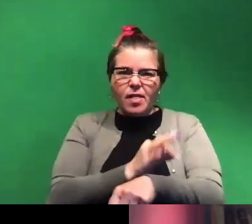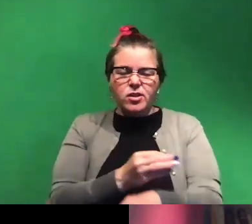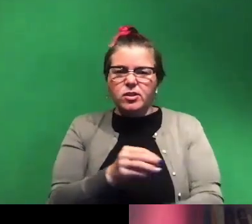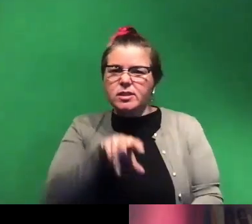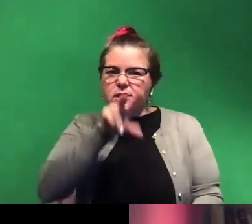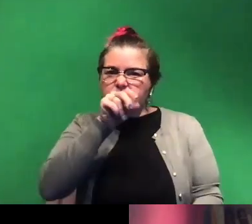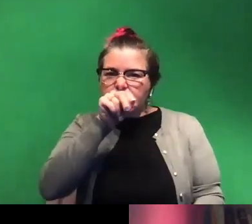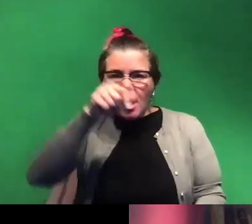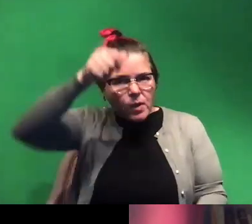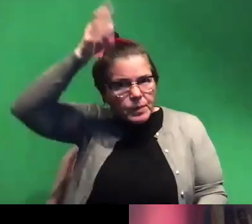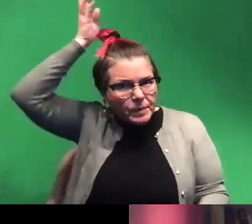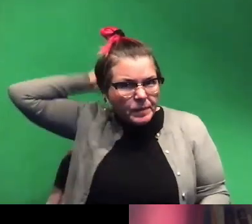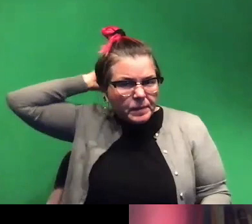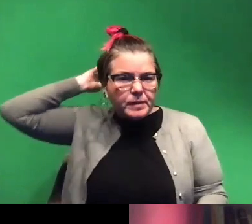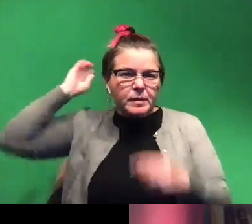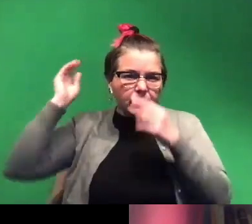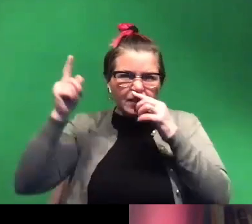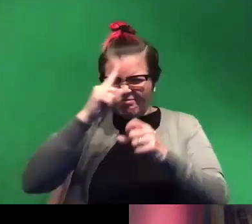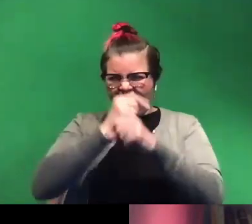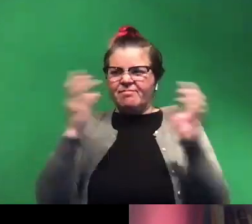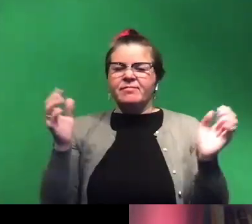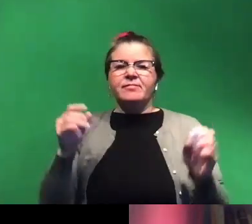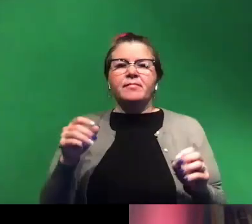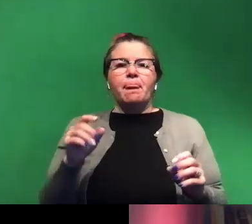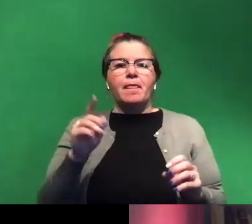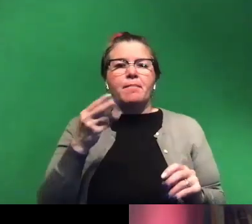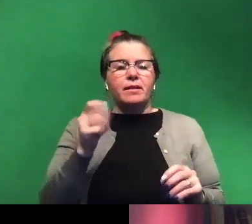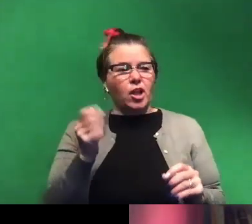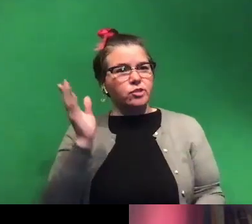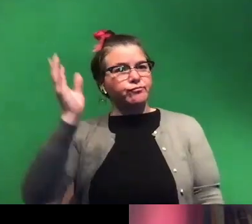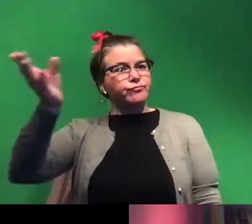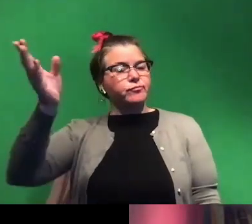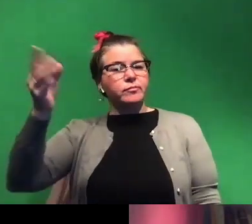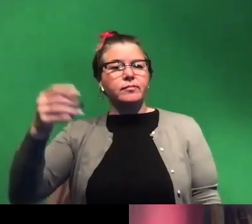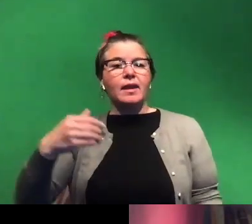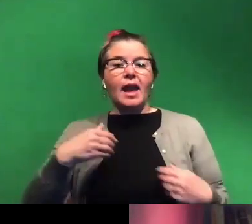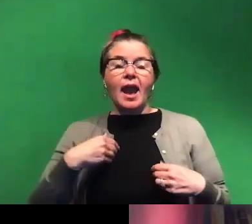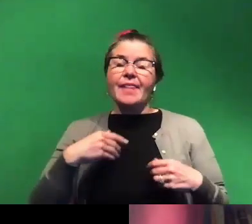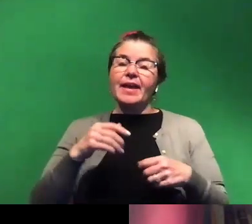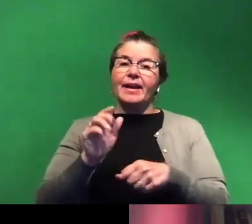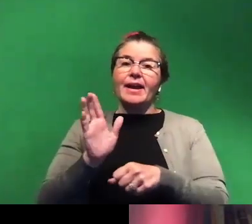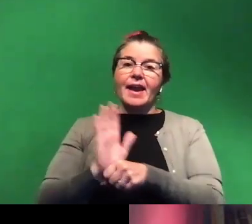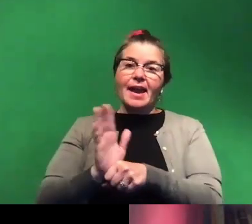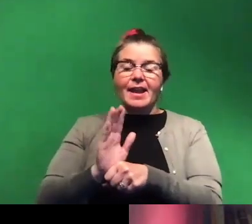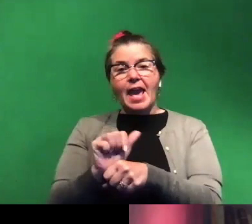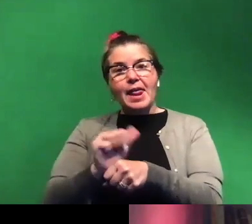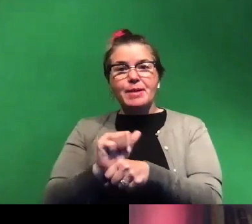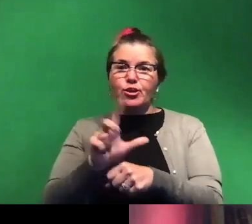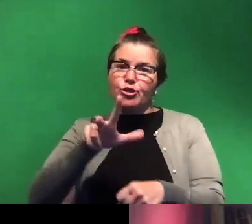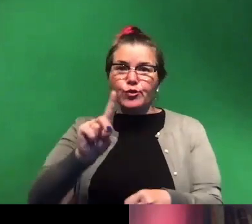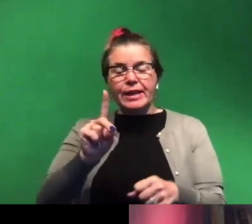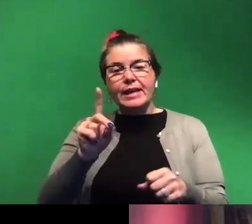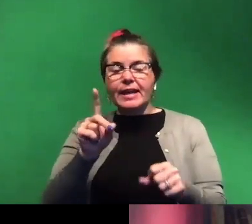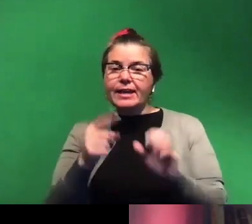head and a sail on its back. And the paleontologist who presented this actually had an animation of this, and like a 3D render of